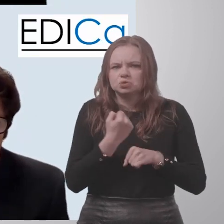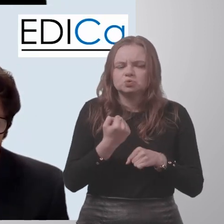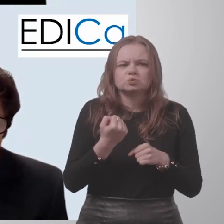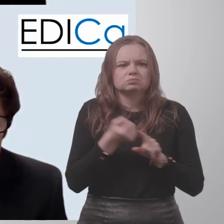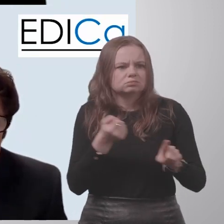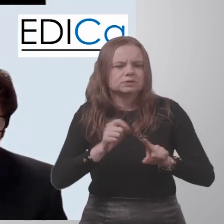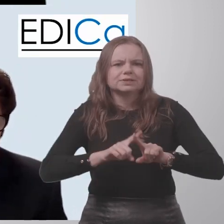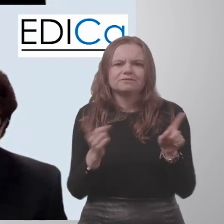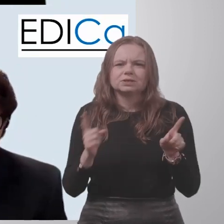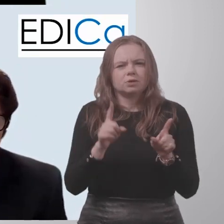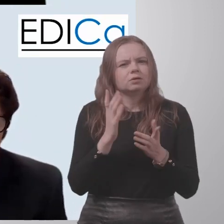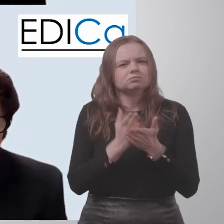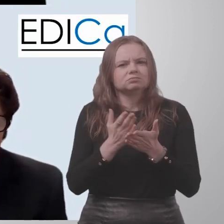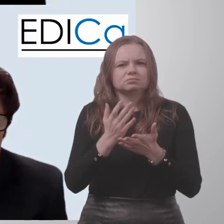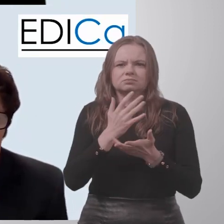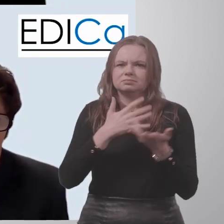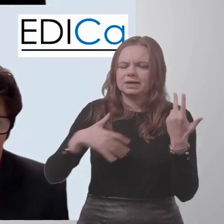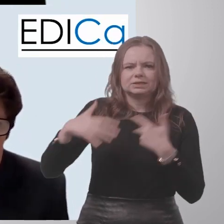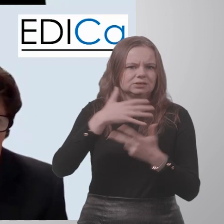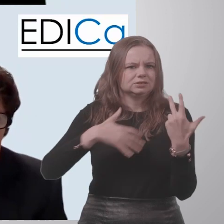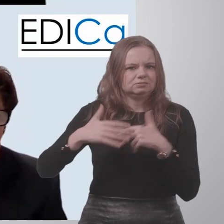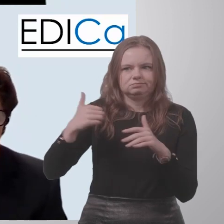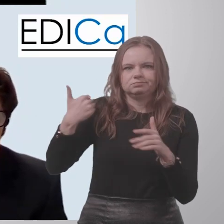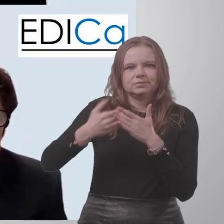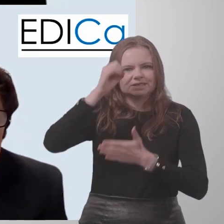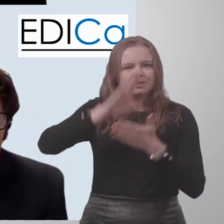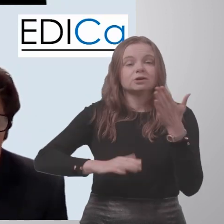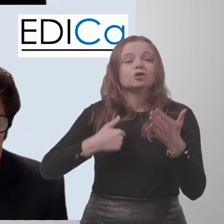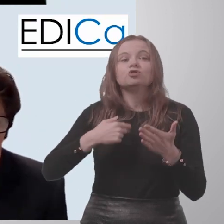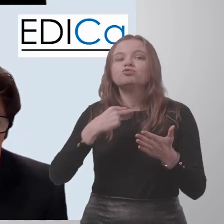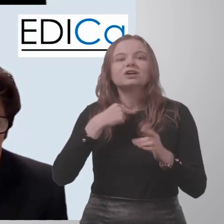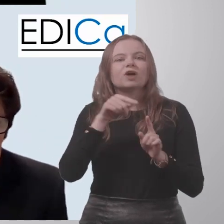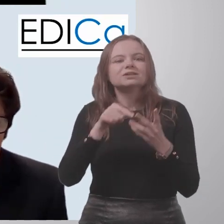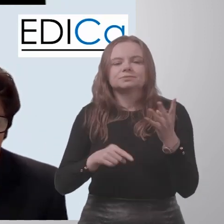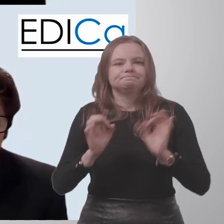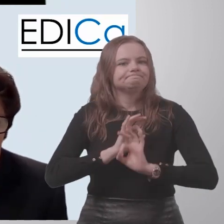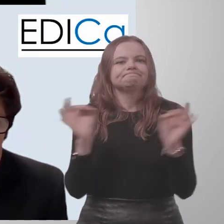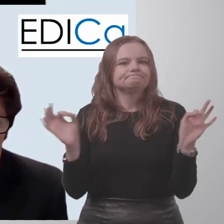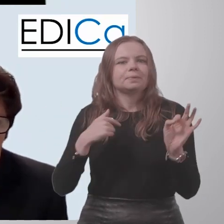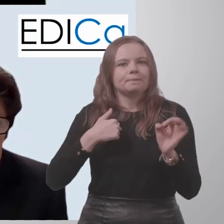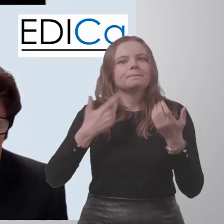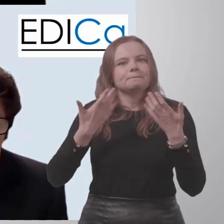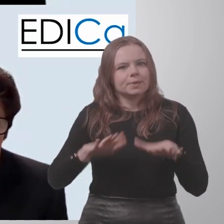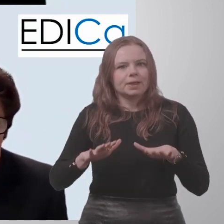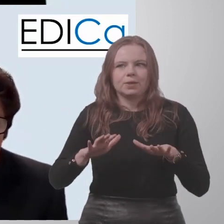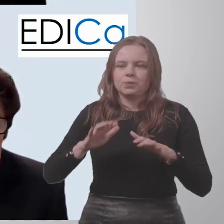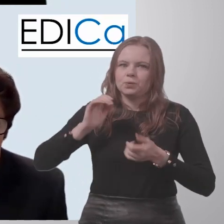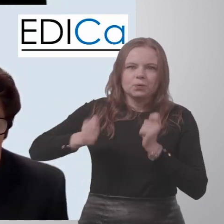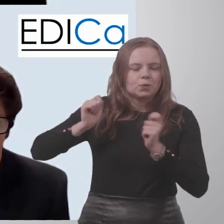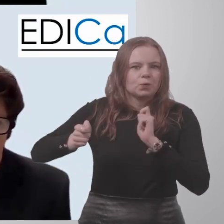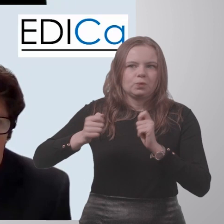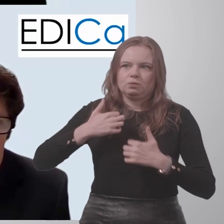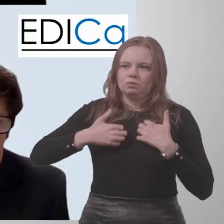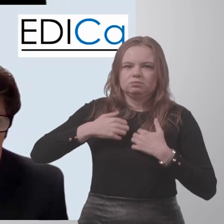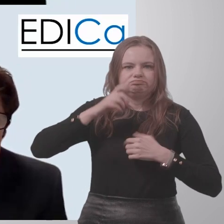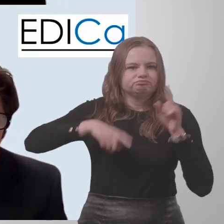mixed picture. And again, nothing I regret, but and I've certainly had a very colourful career so far, and I expect that to extend